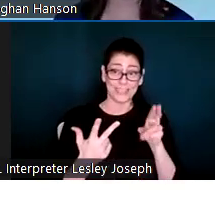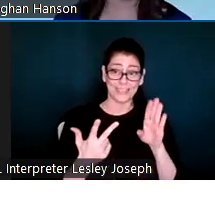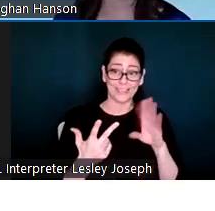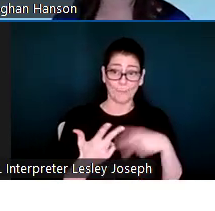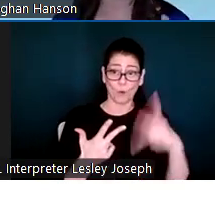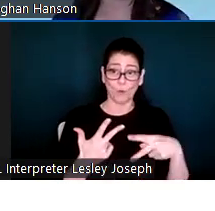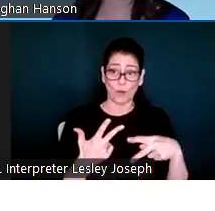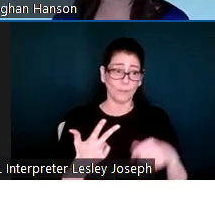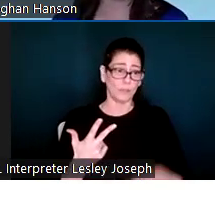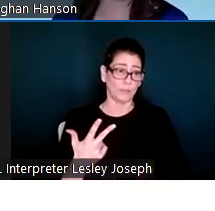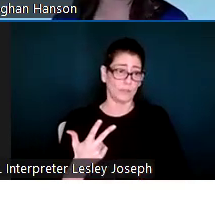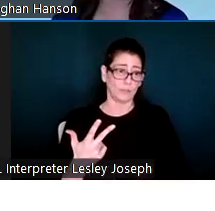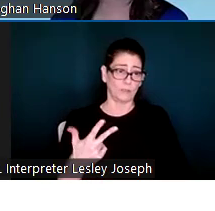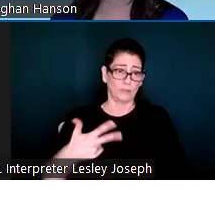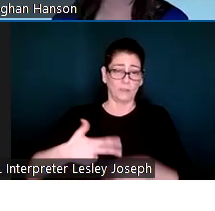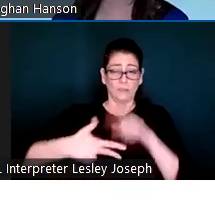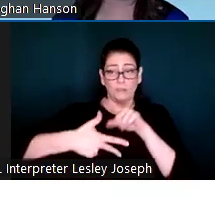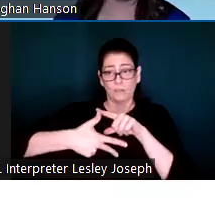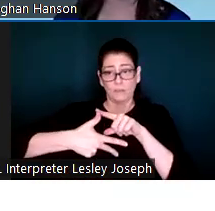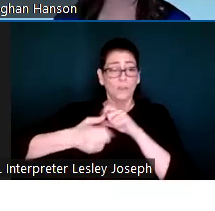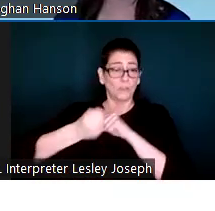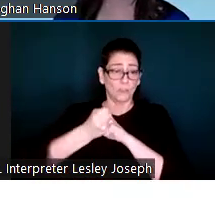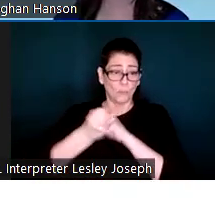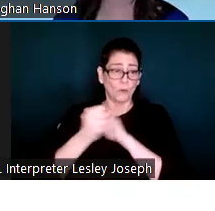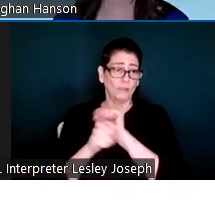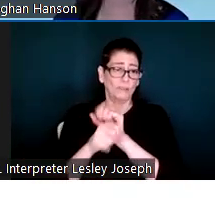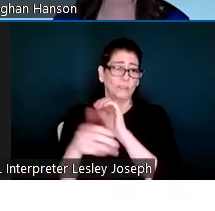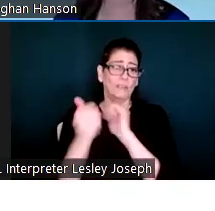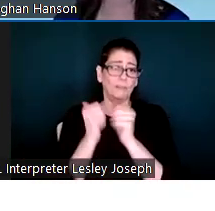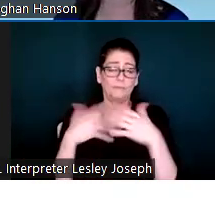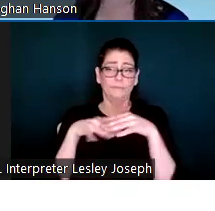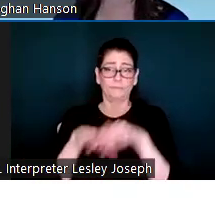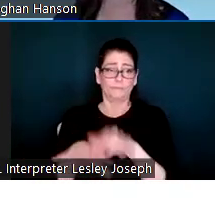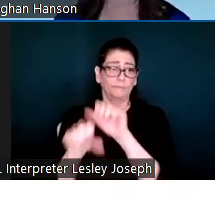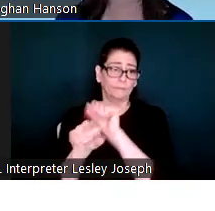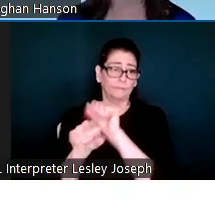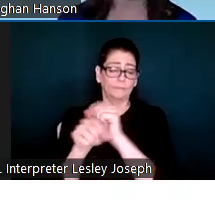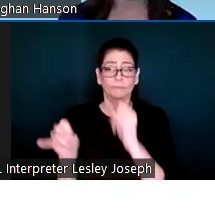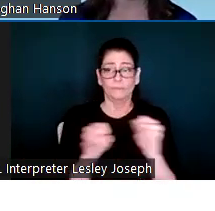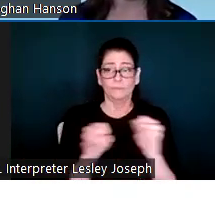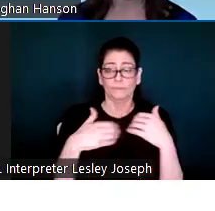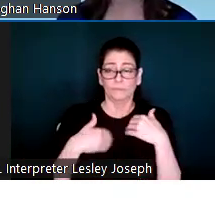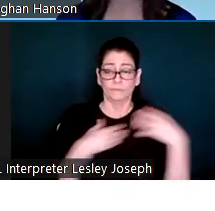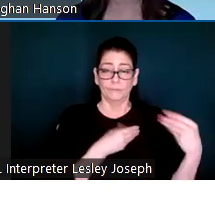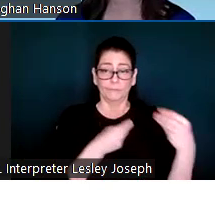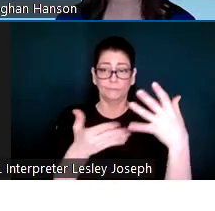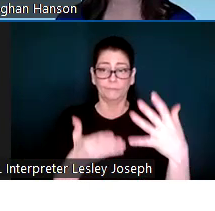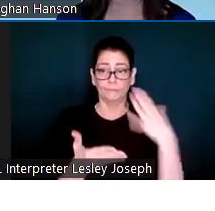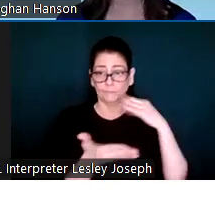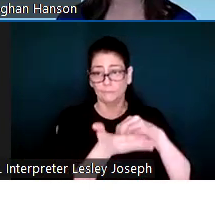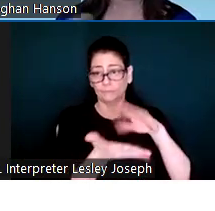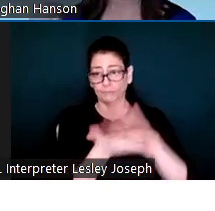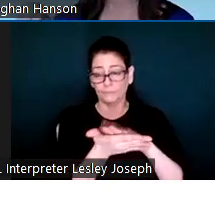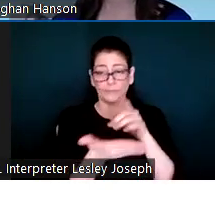include these 3. Supported employment really is the competitive integrated employment. Individuals have their provider of record is